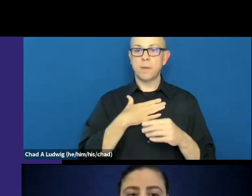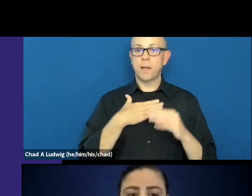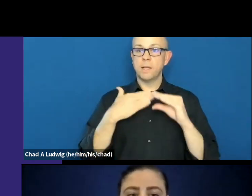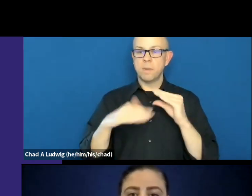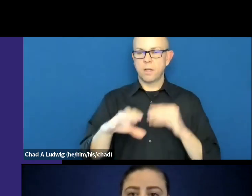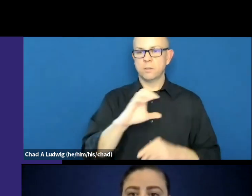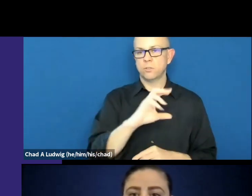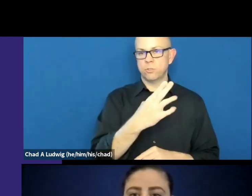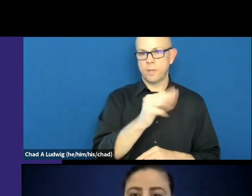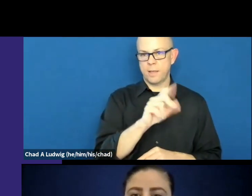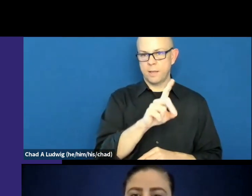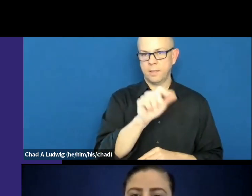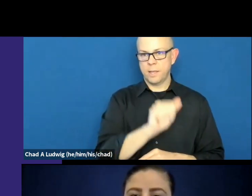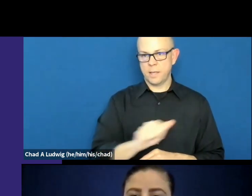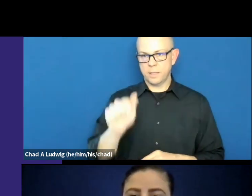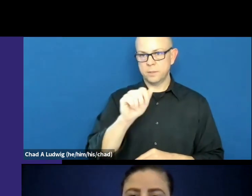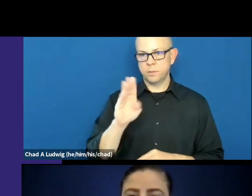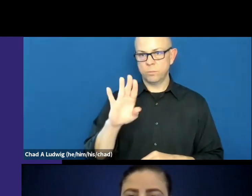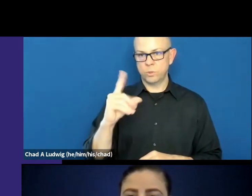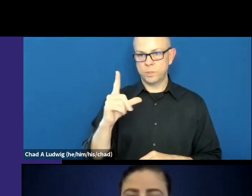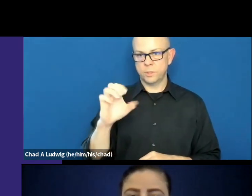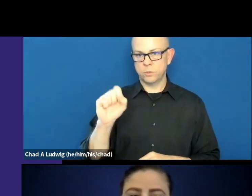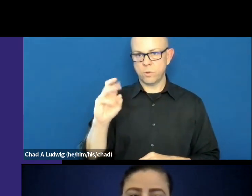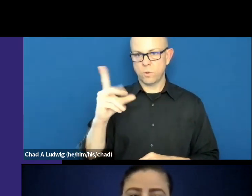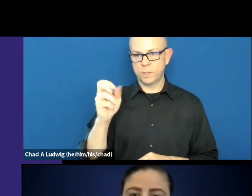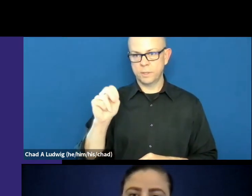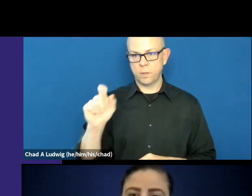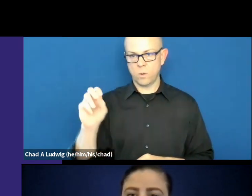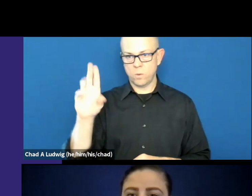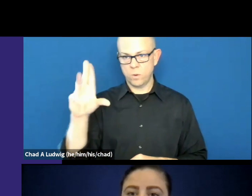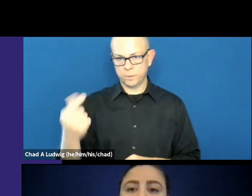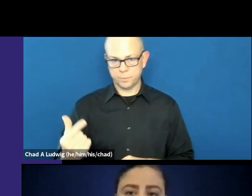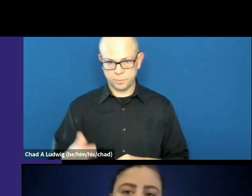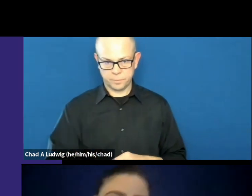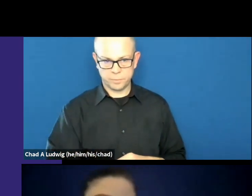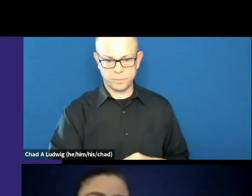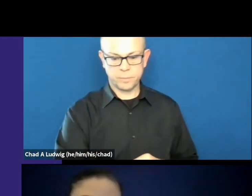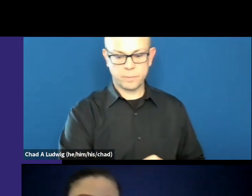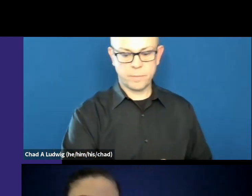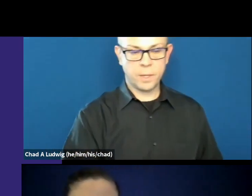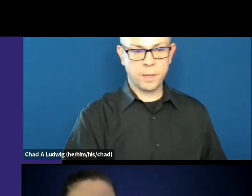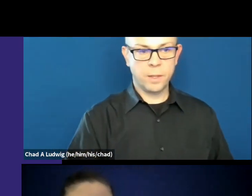My name is also listed on this slide, Chad Ludwig, Executive Director, and you can contact me at